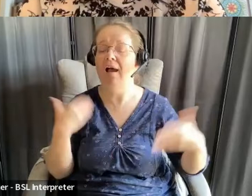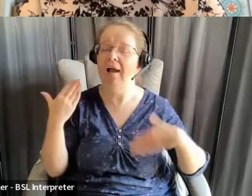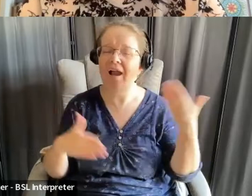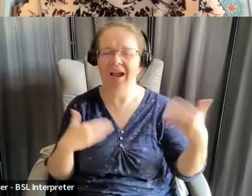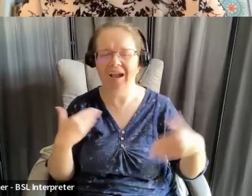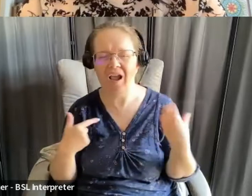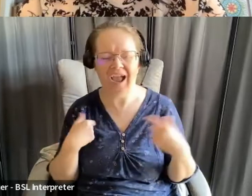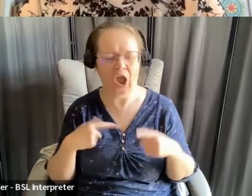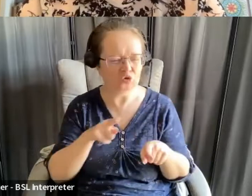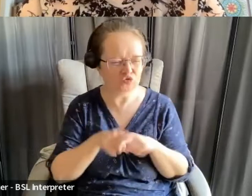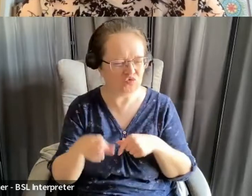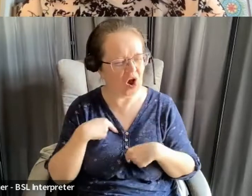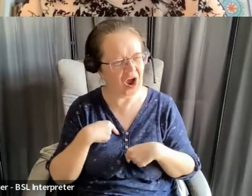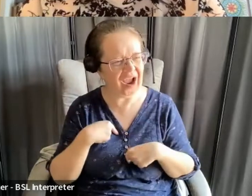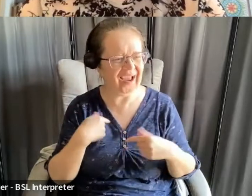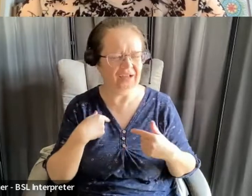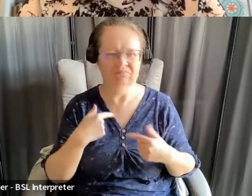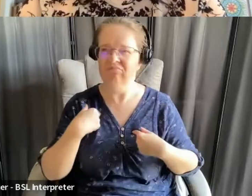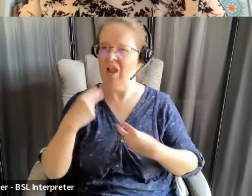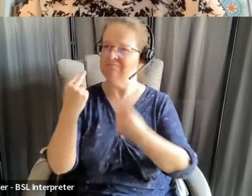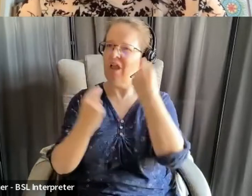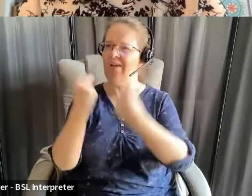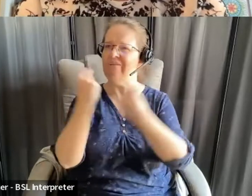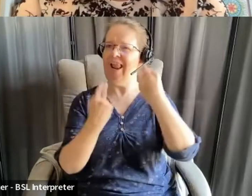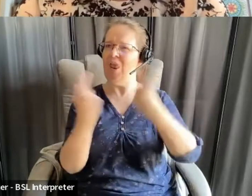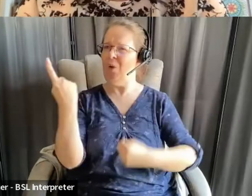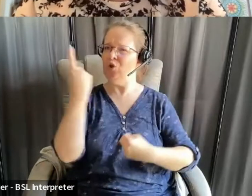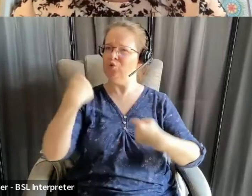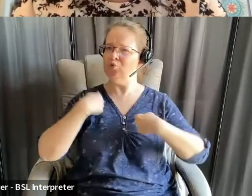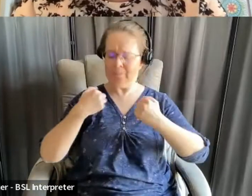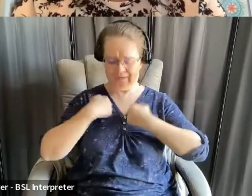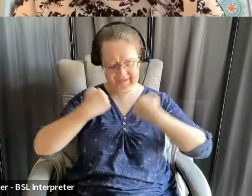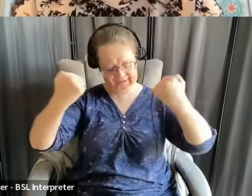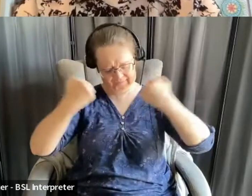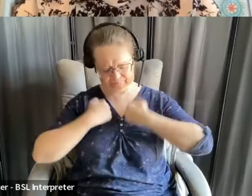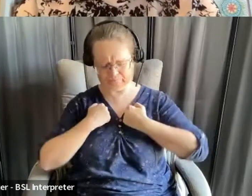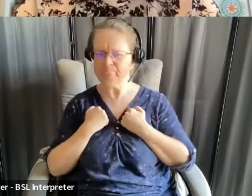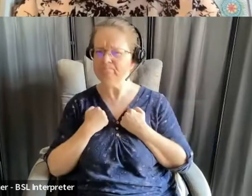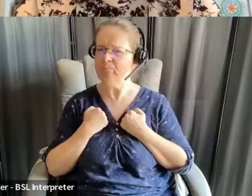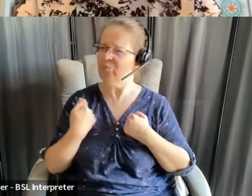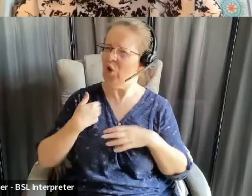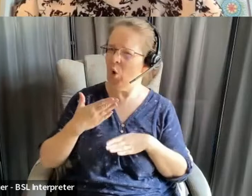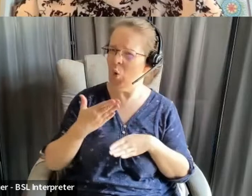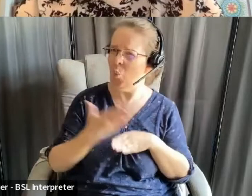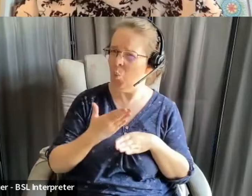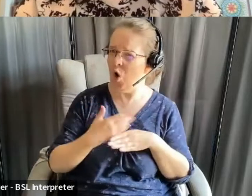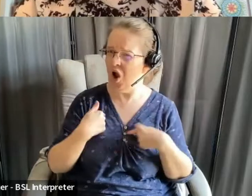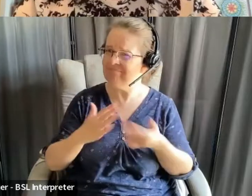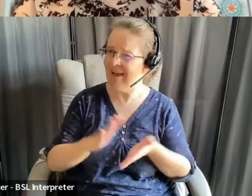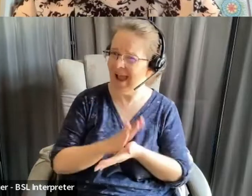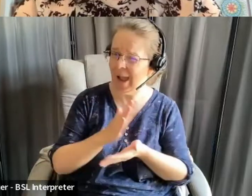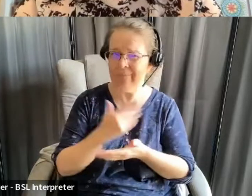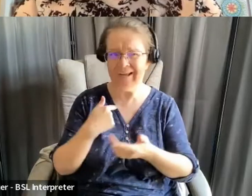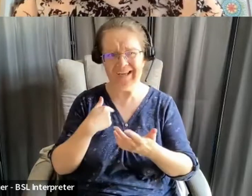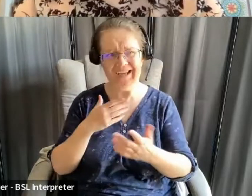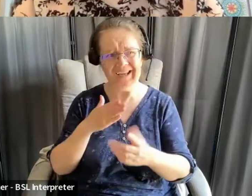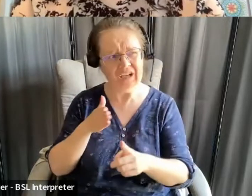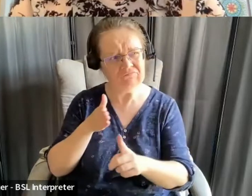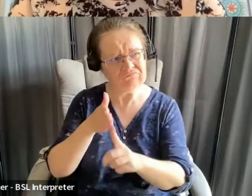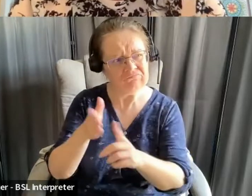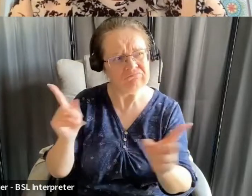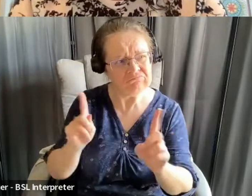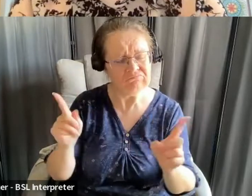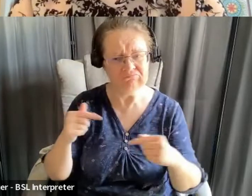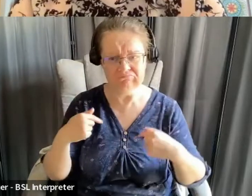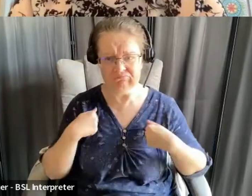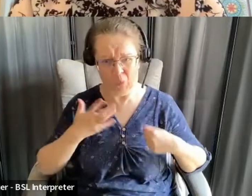trying to reconfigure or reevaluate who we are in this space and who we actually want to show up as, right? I